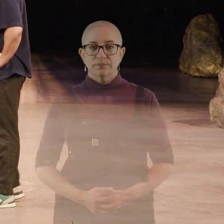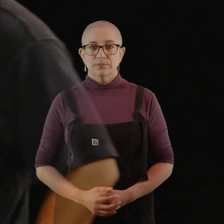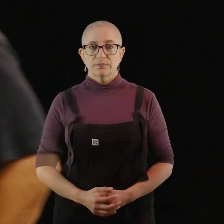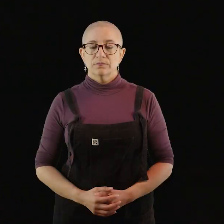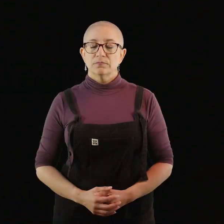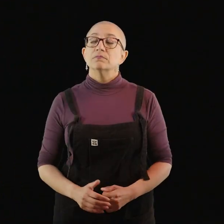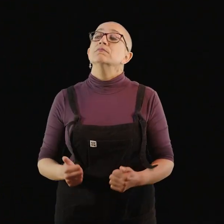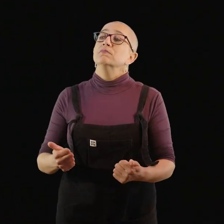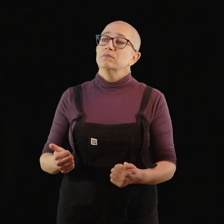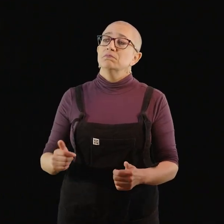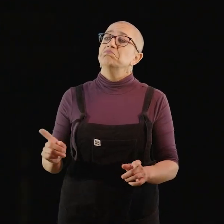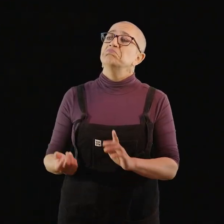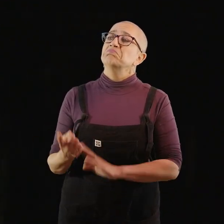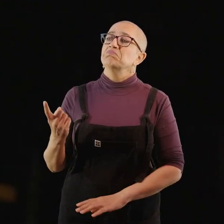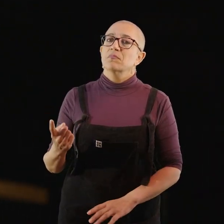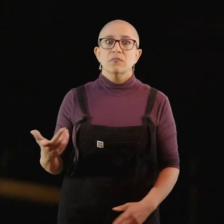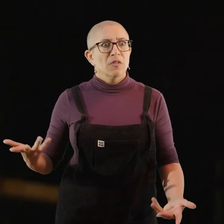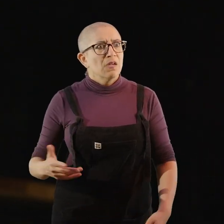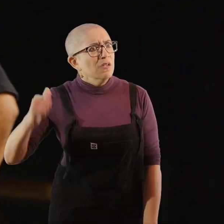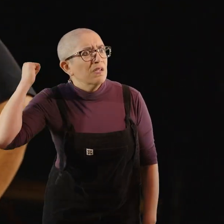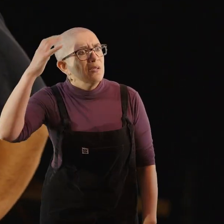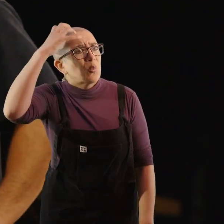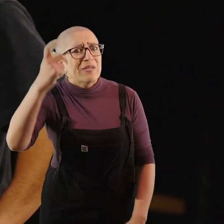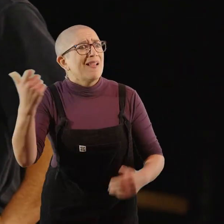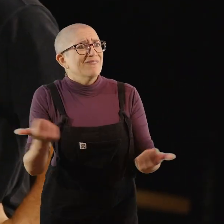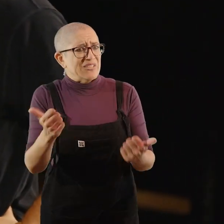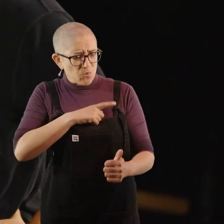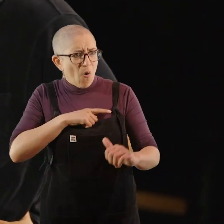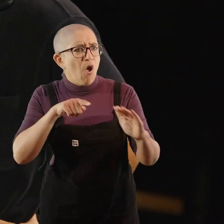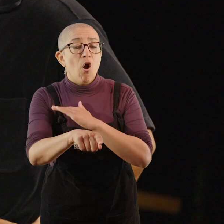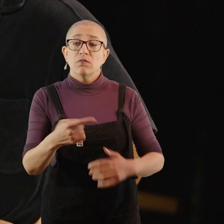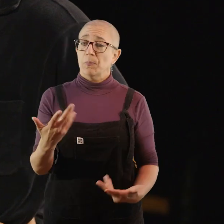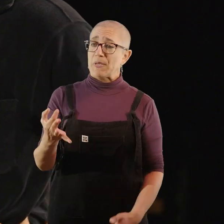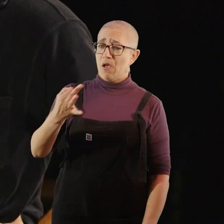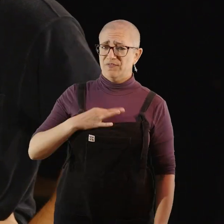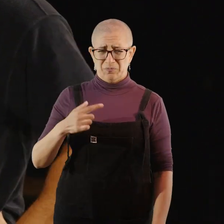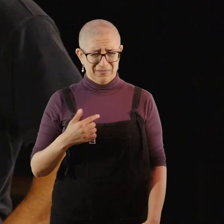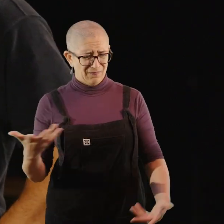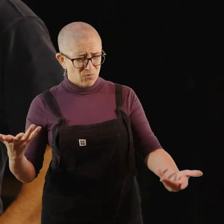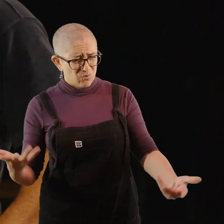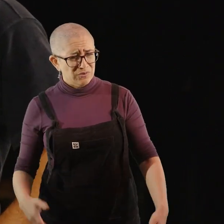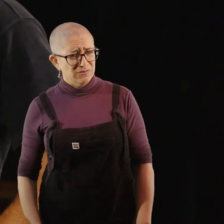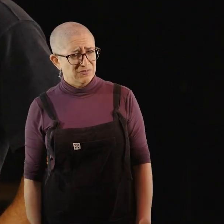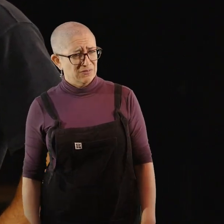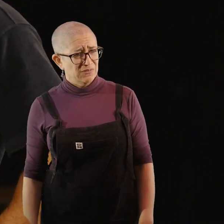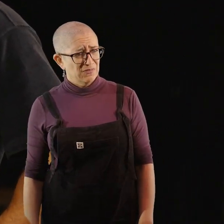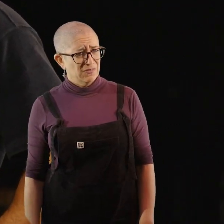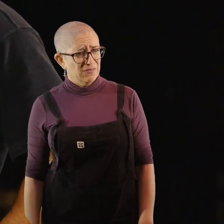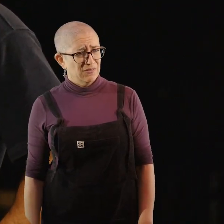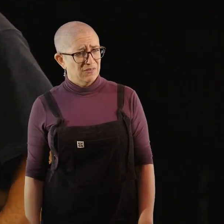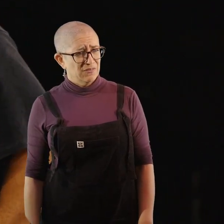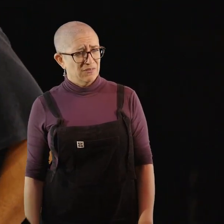How now? What news? She's almost supped. Why have you left the chamber? Has she asked for me? No, you not. She has.